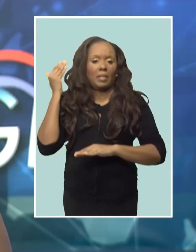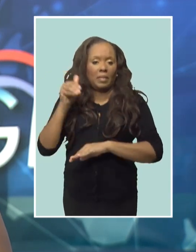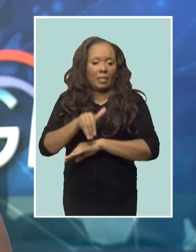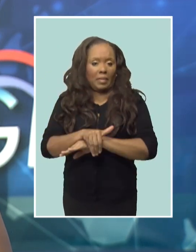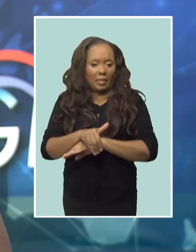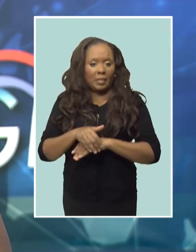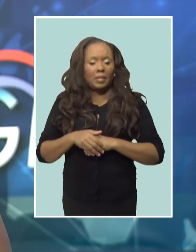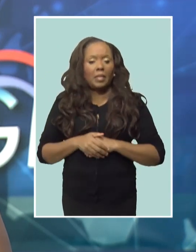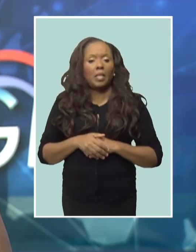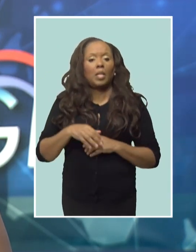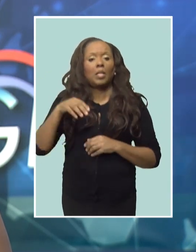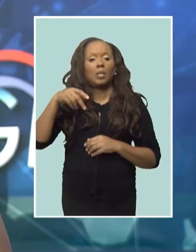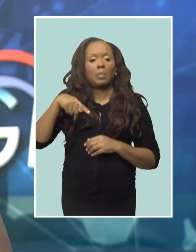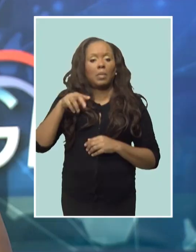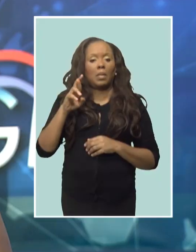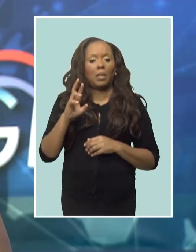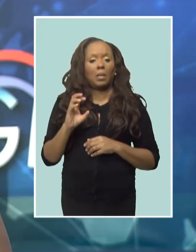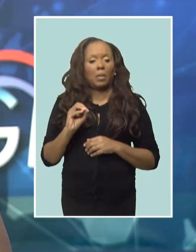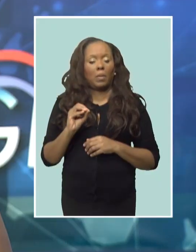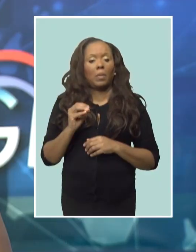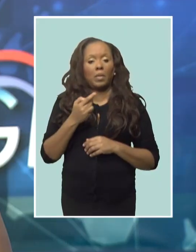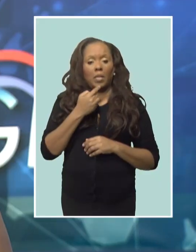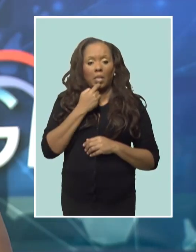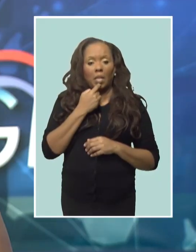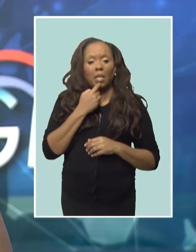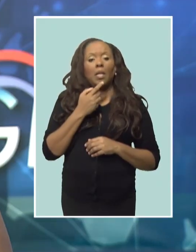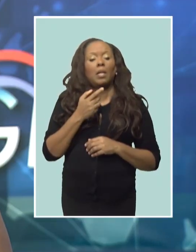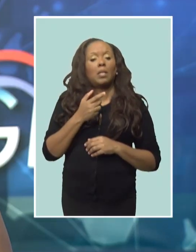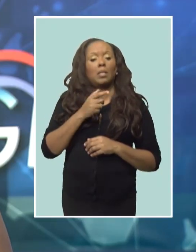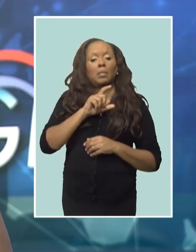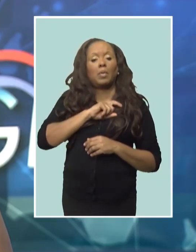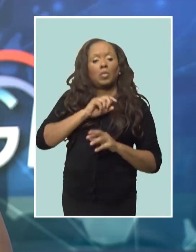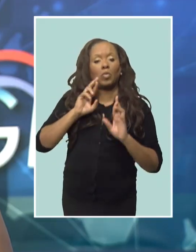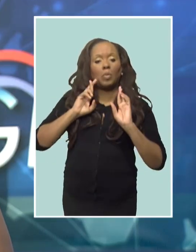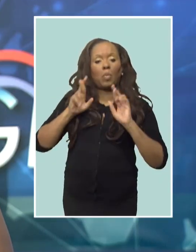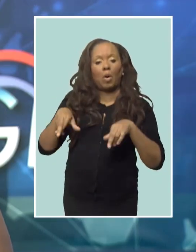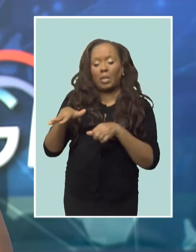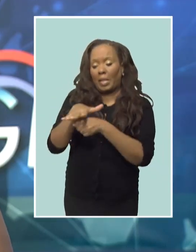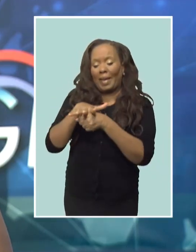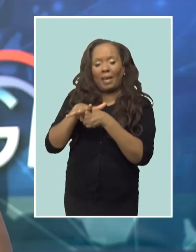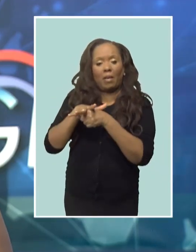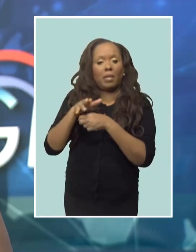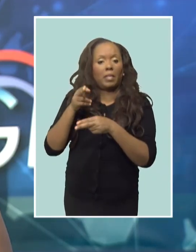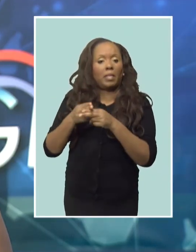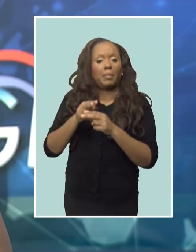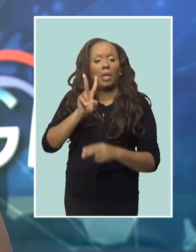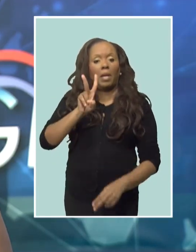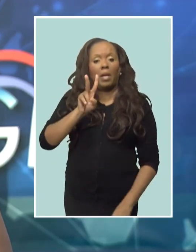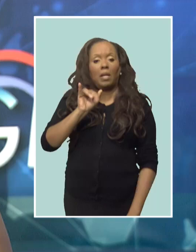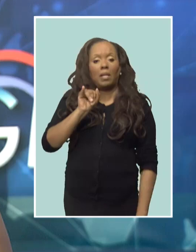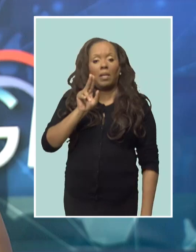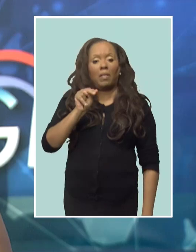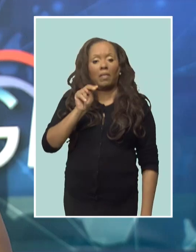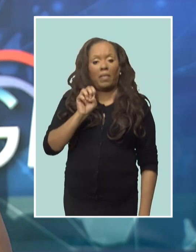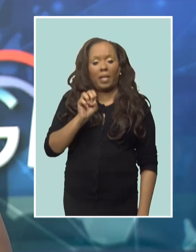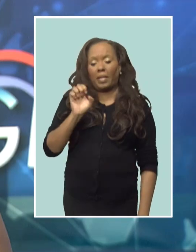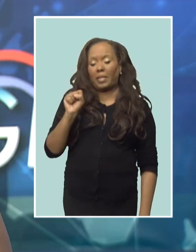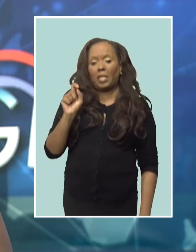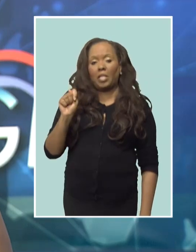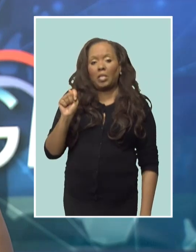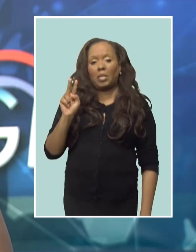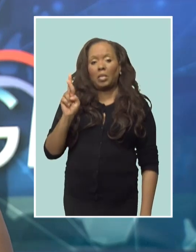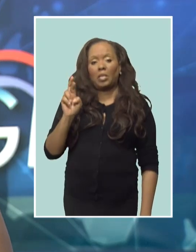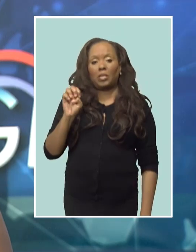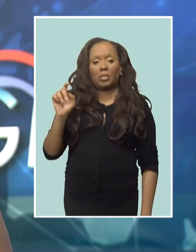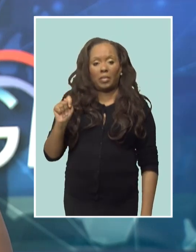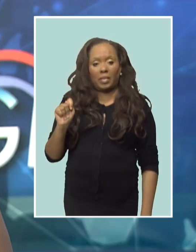a statement, Police Communications and Public Affairs Officer Inspector Ryan Brathwaite says officers responded to the area of Vine Street, St.